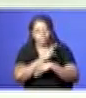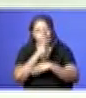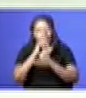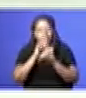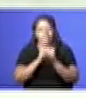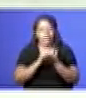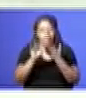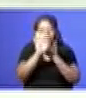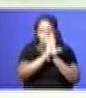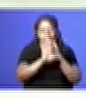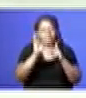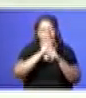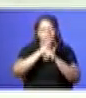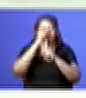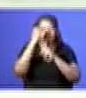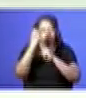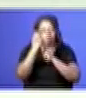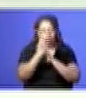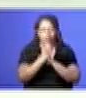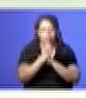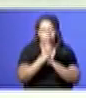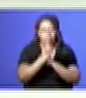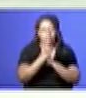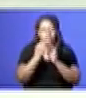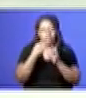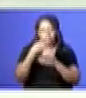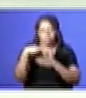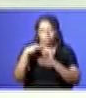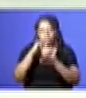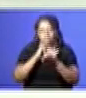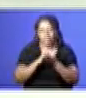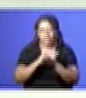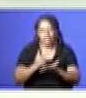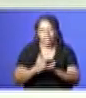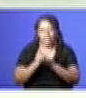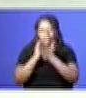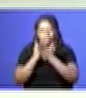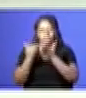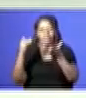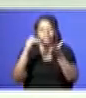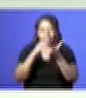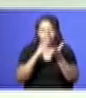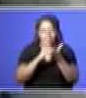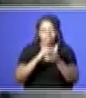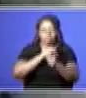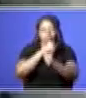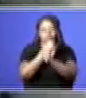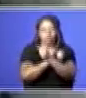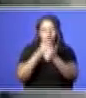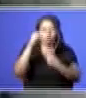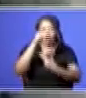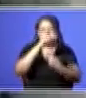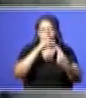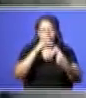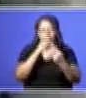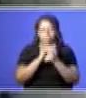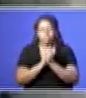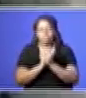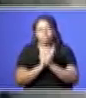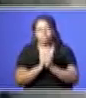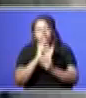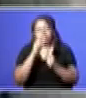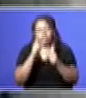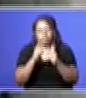that protecting the environment pays off because it's the main thing that protects against strong hurricanes. One of the first steps when